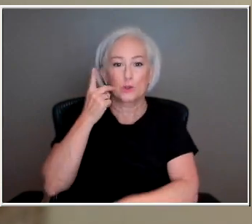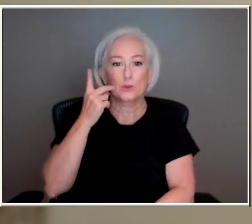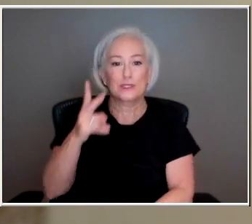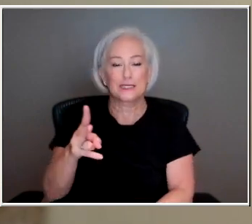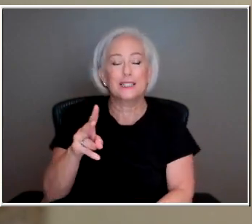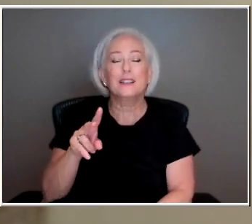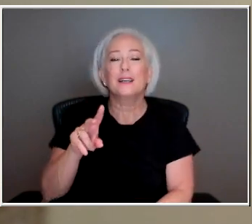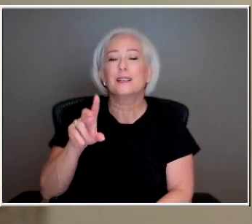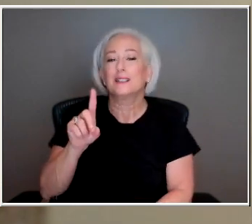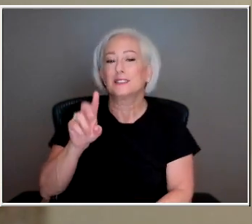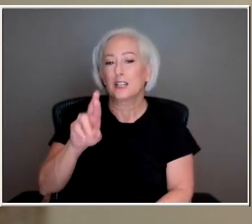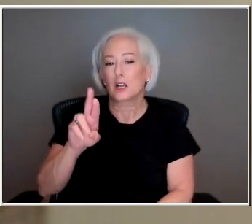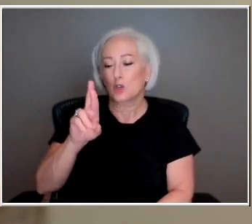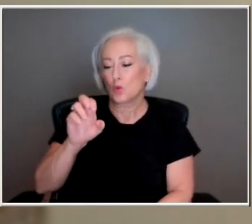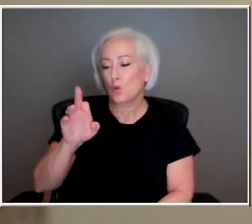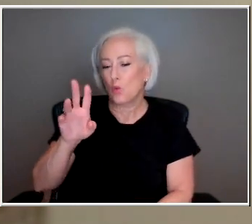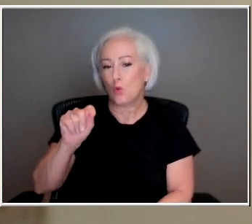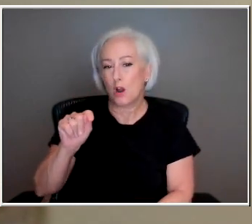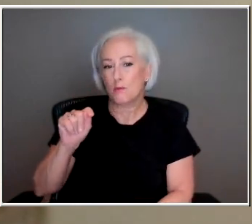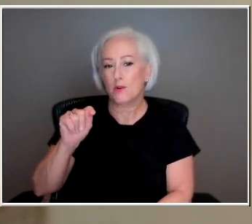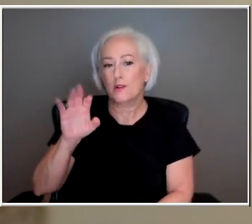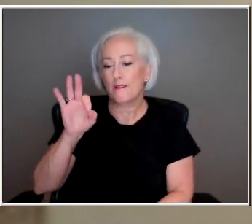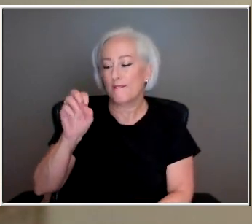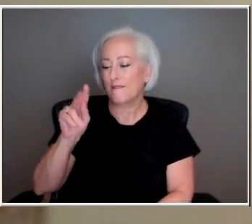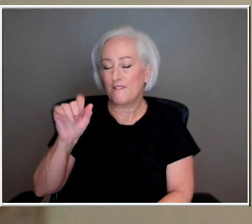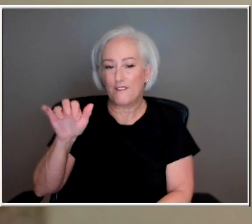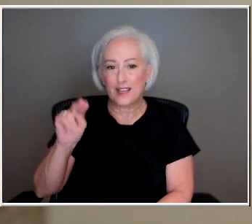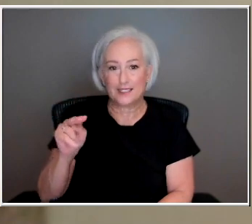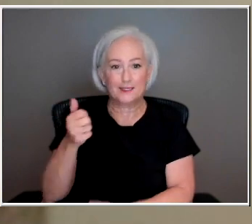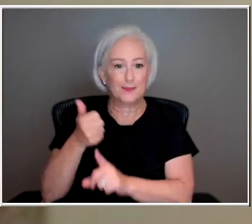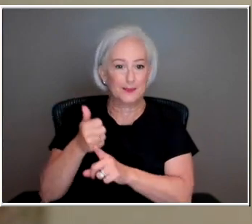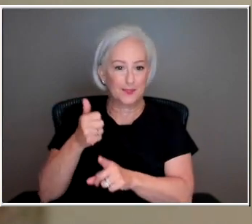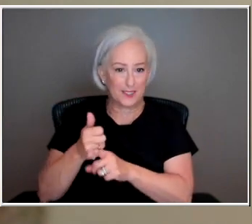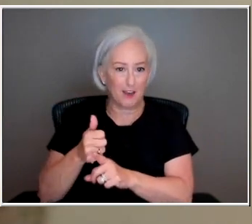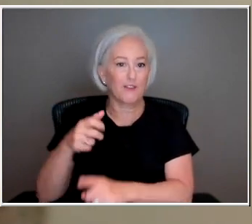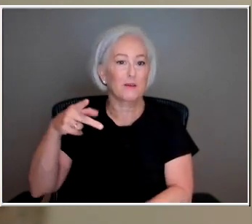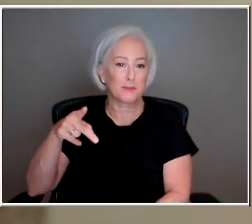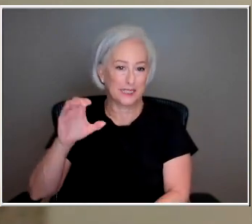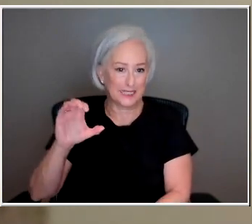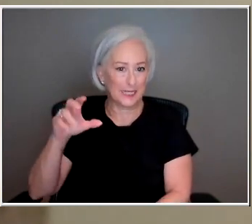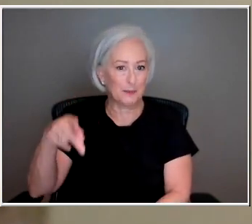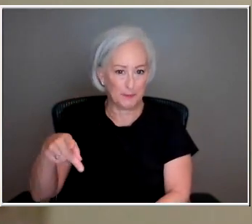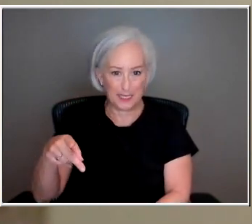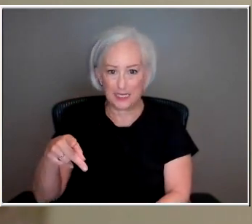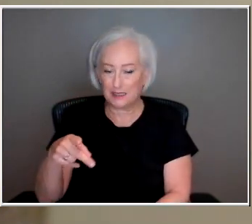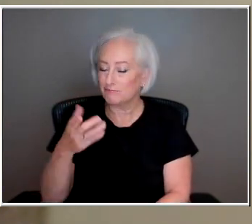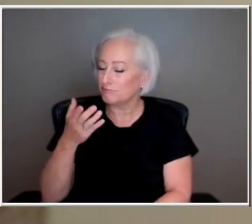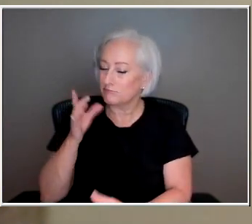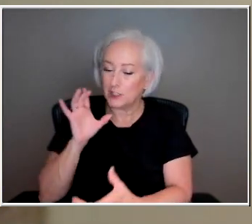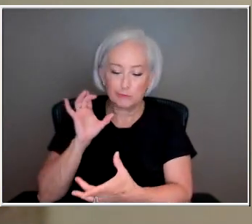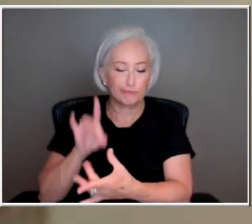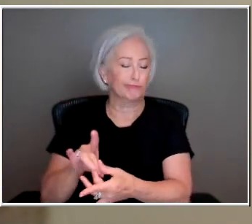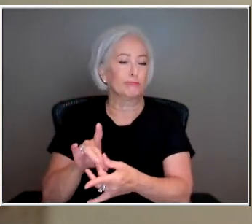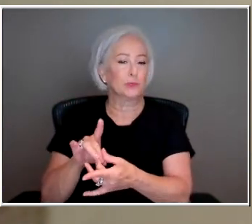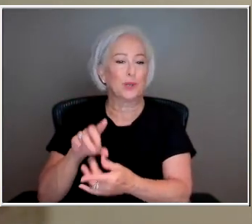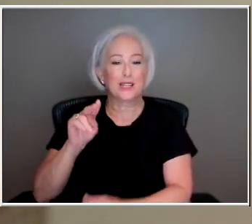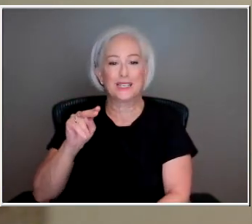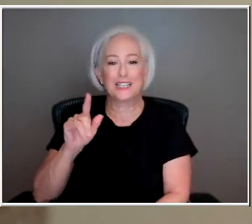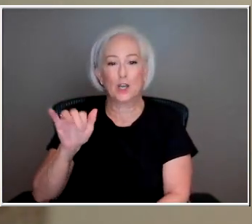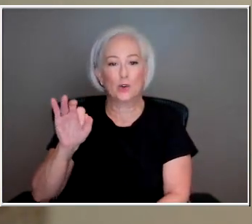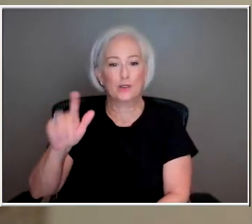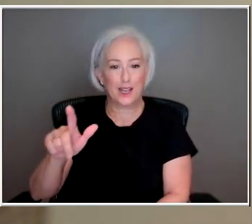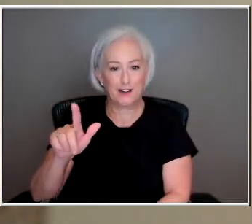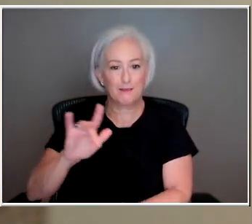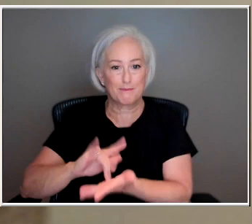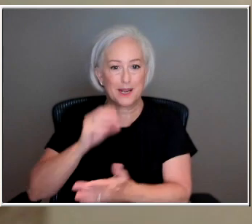our PCP ever since, in the Neonatal Medical Home. And then we just stayed with them from then on. We just decided that it was, at the time